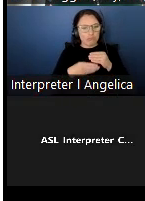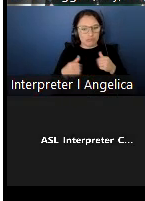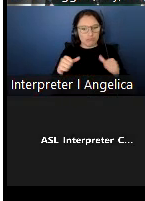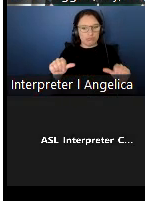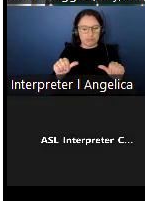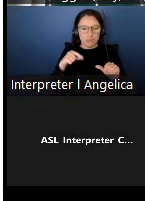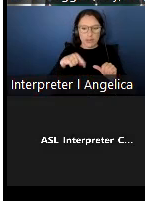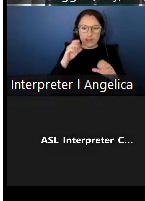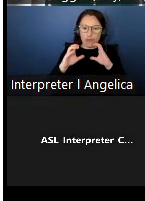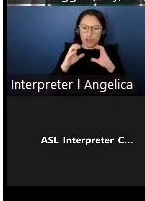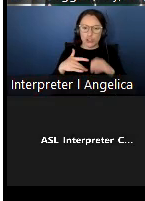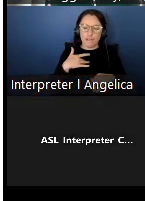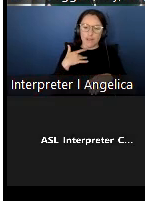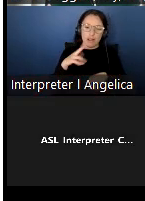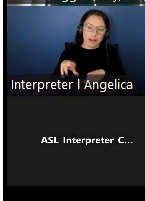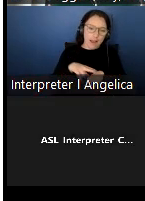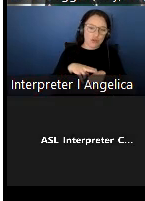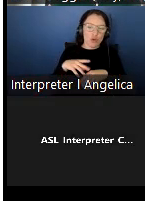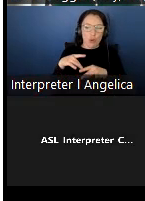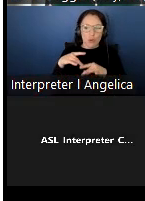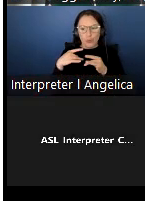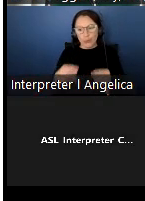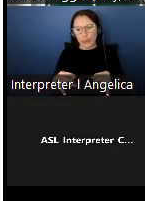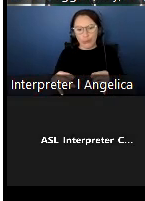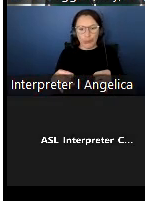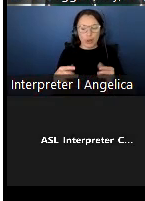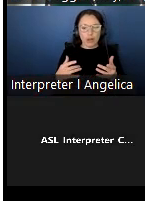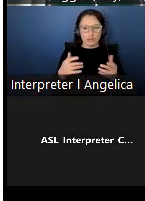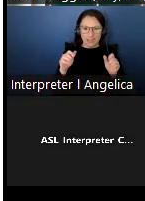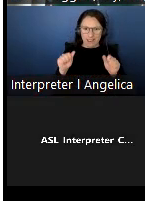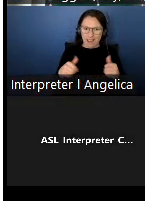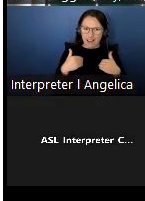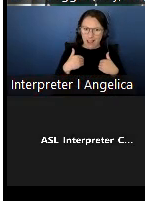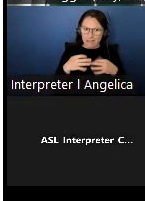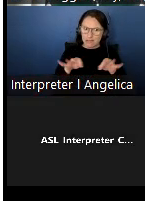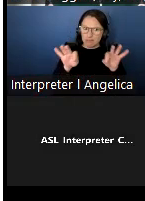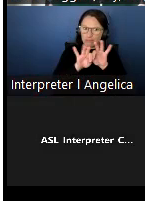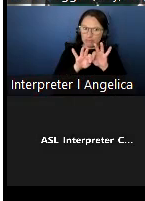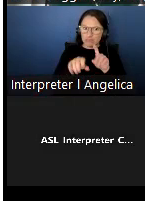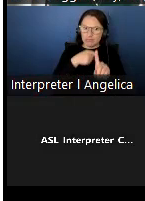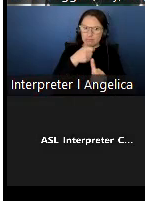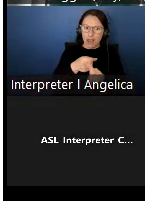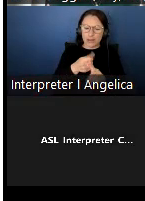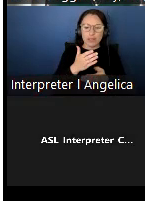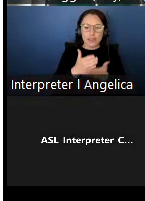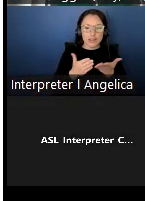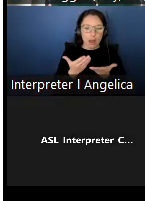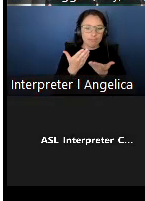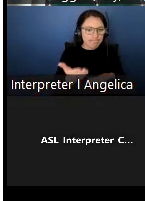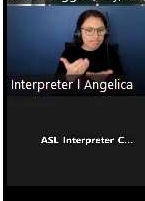as natural and seamless as possible can have a significant impact. Some suggestions I